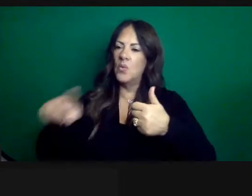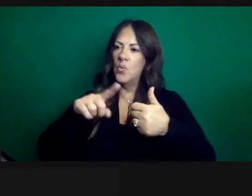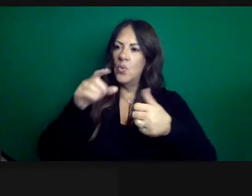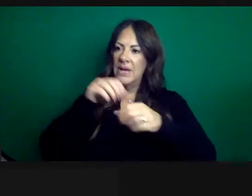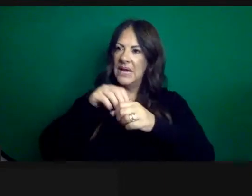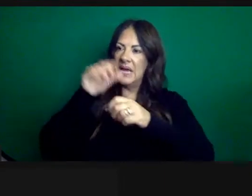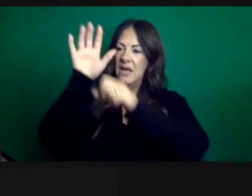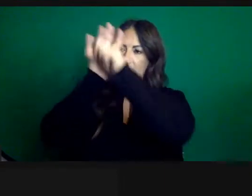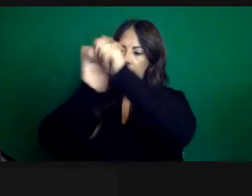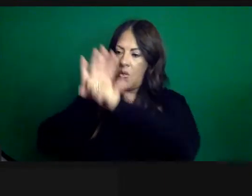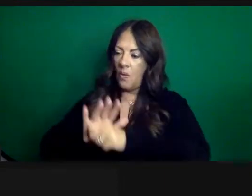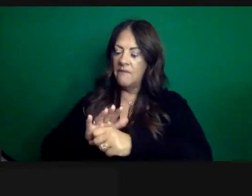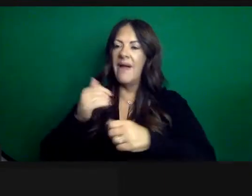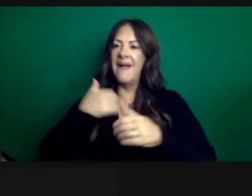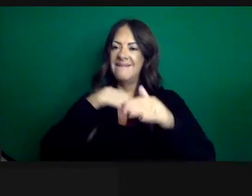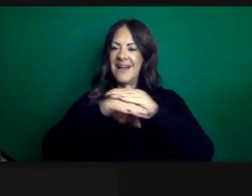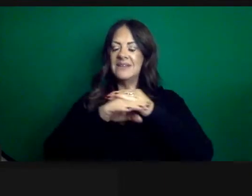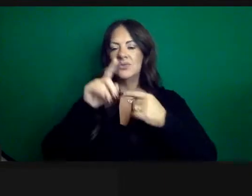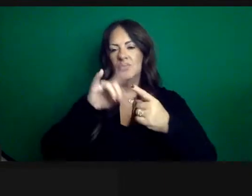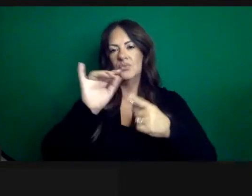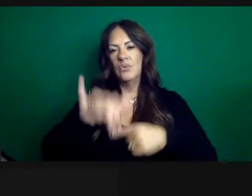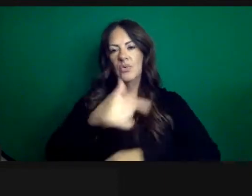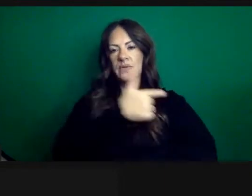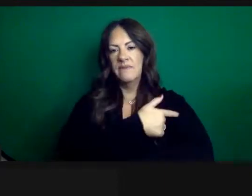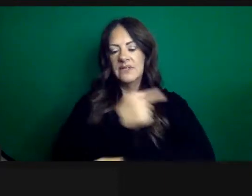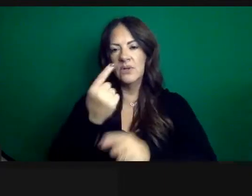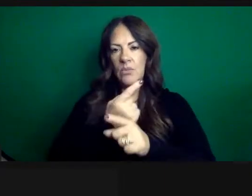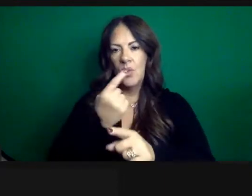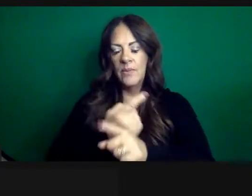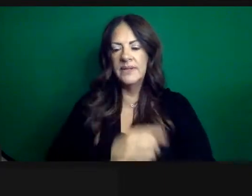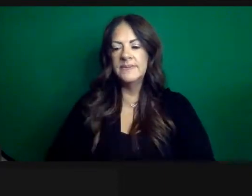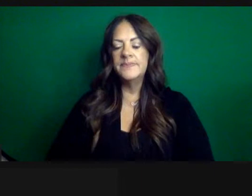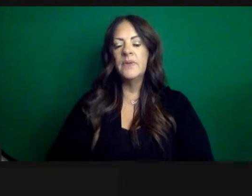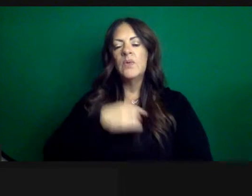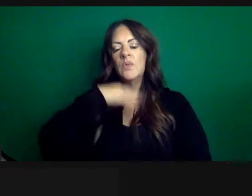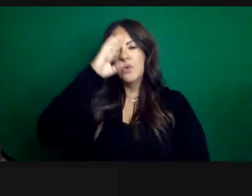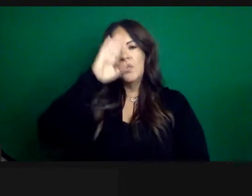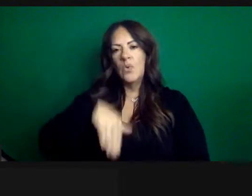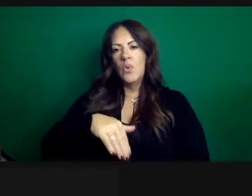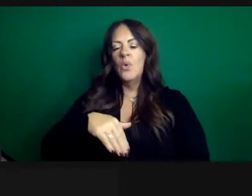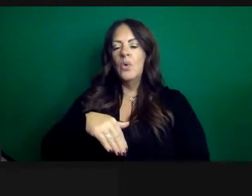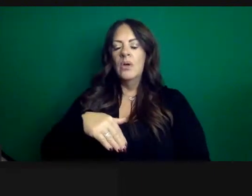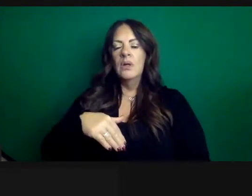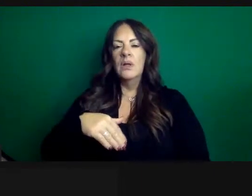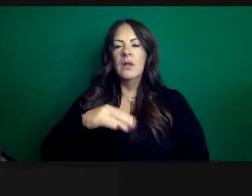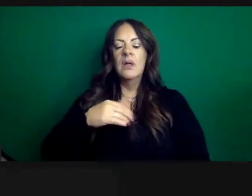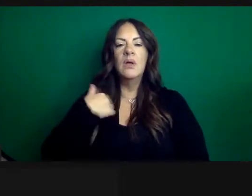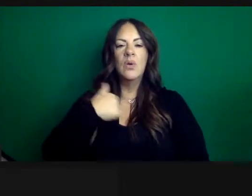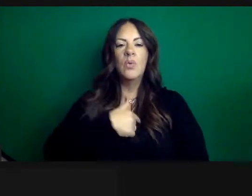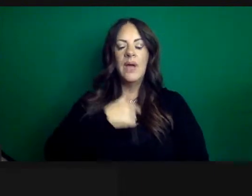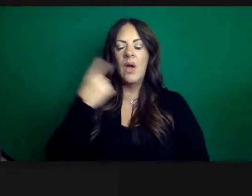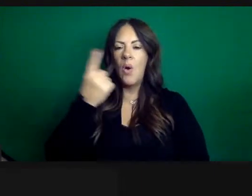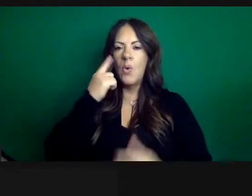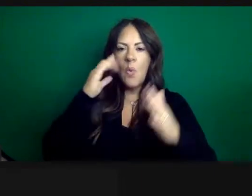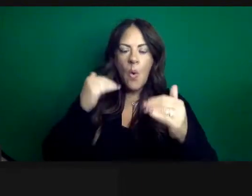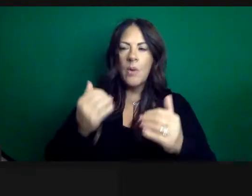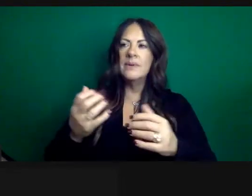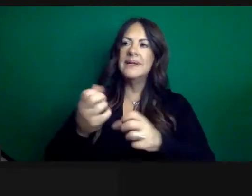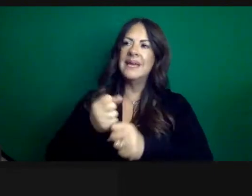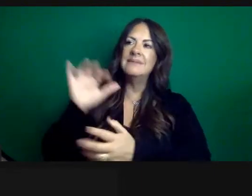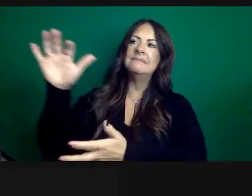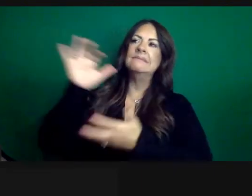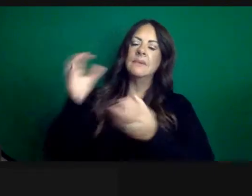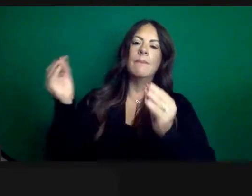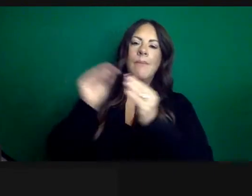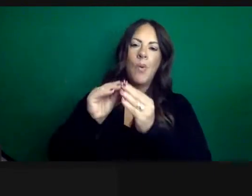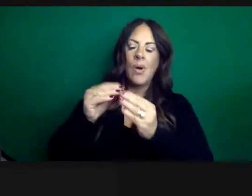us that the supply of vaccine, we acknowledge that that's going to be our rate limiting step. We always hope for more. We continue